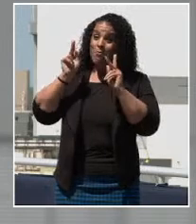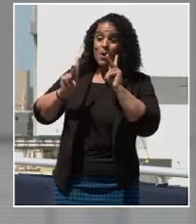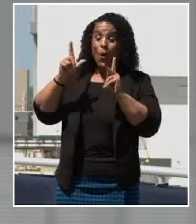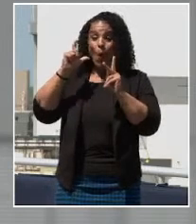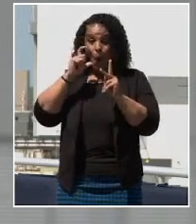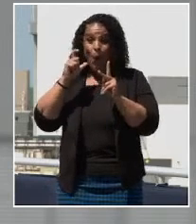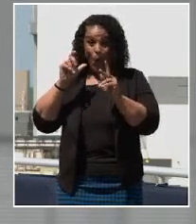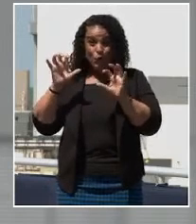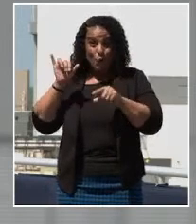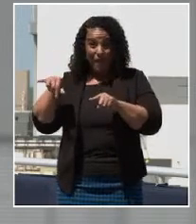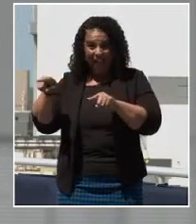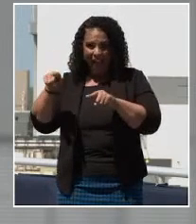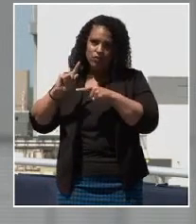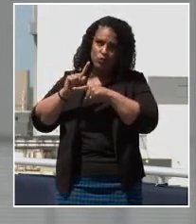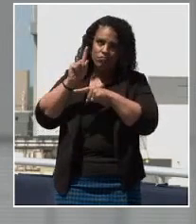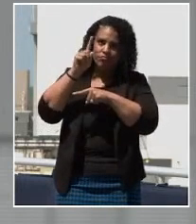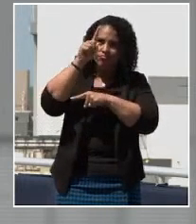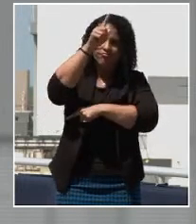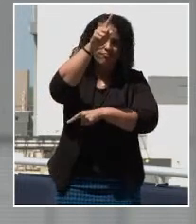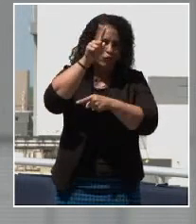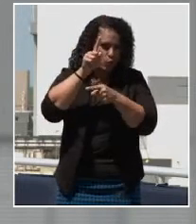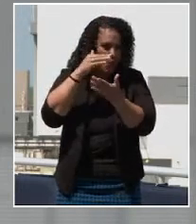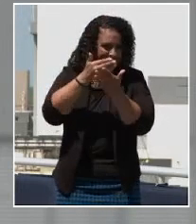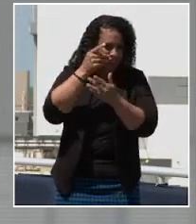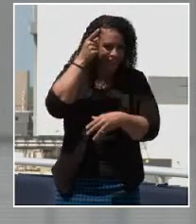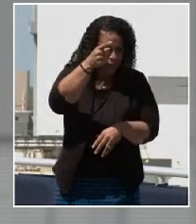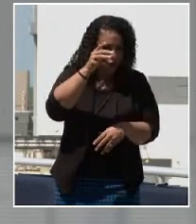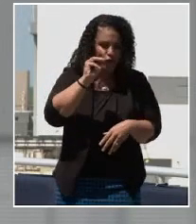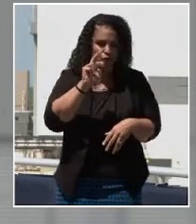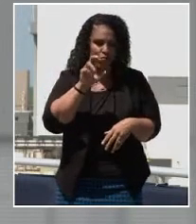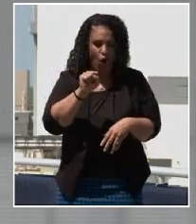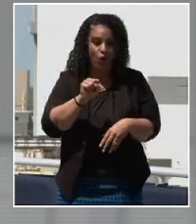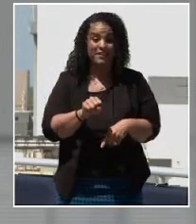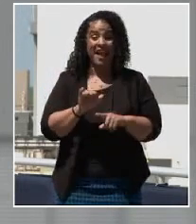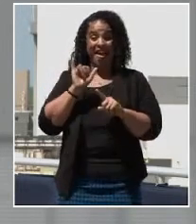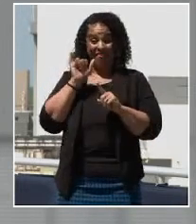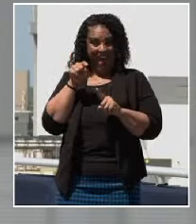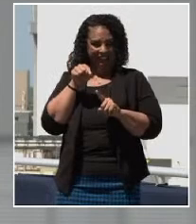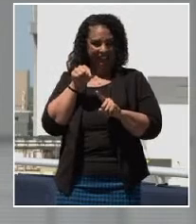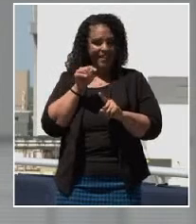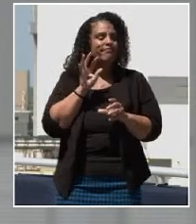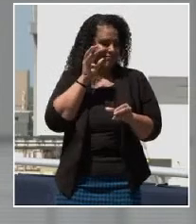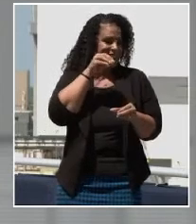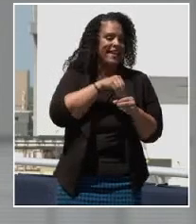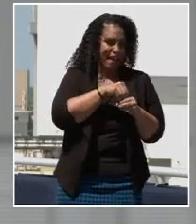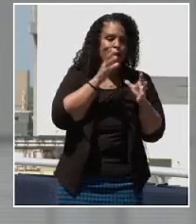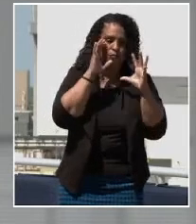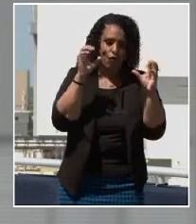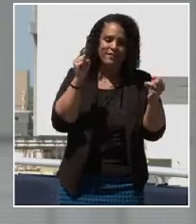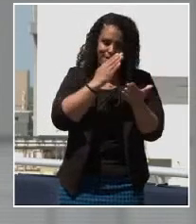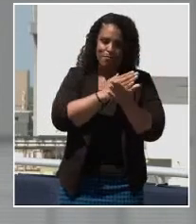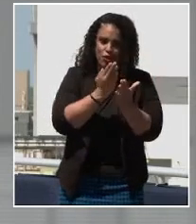to Mars it too is in the president's